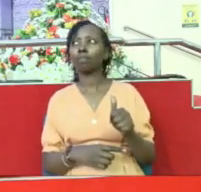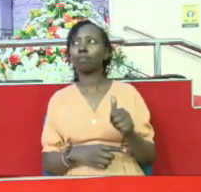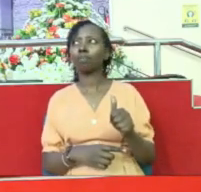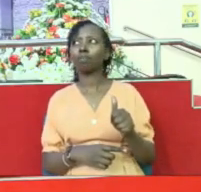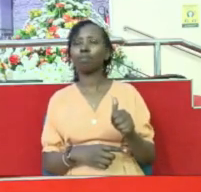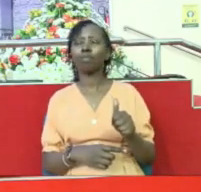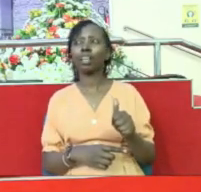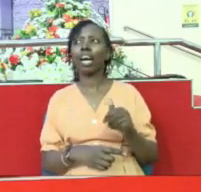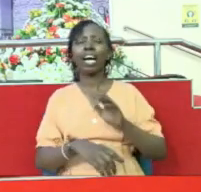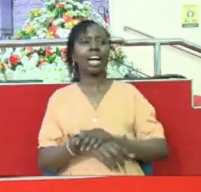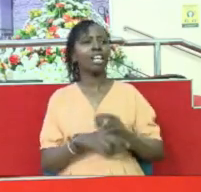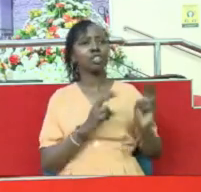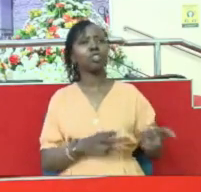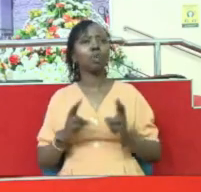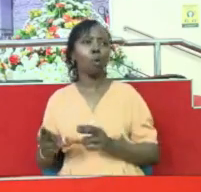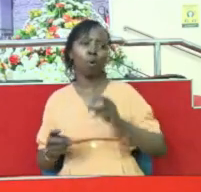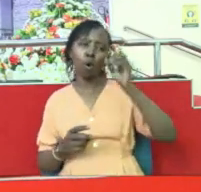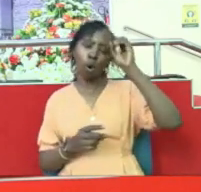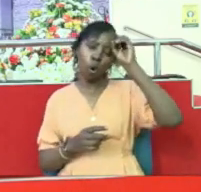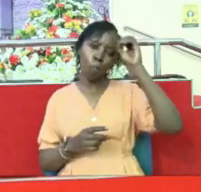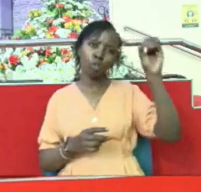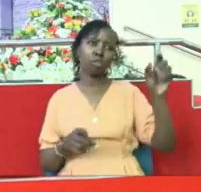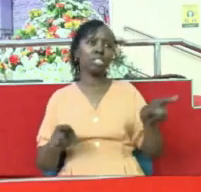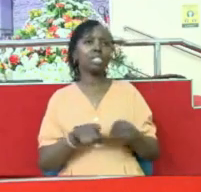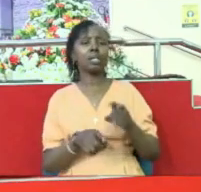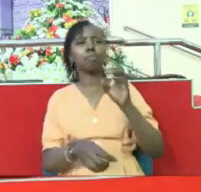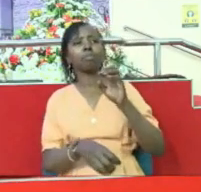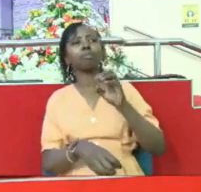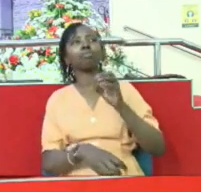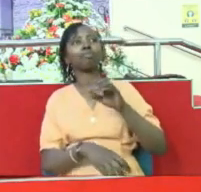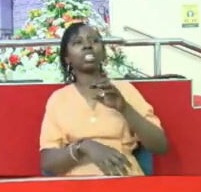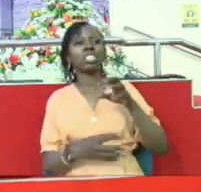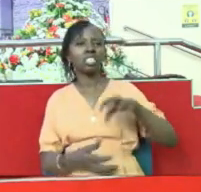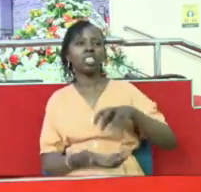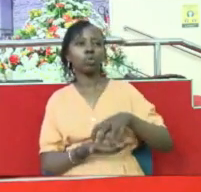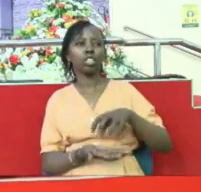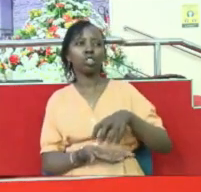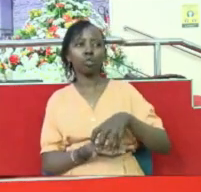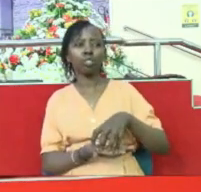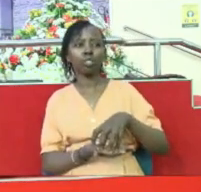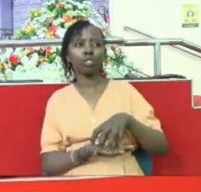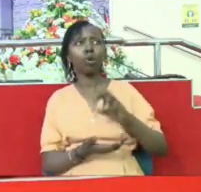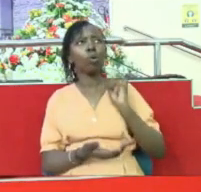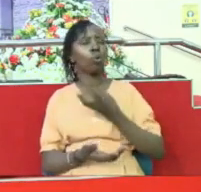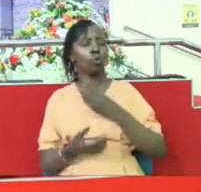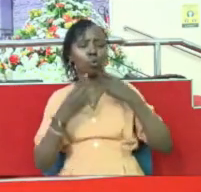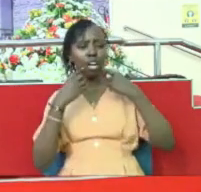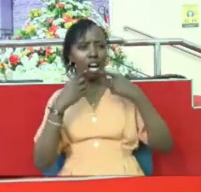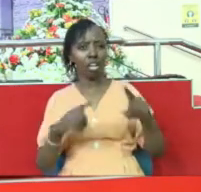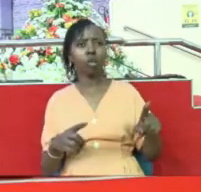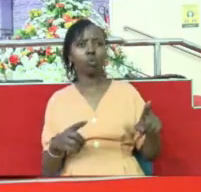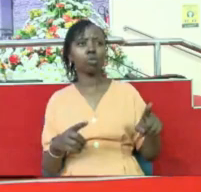people, watu, opportunities, nafasi, and situations. Nahali. We declared that. Tukatangaza. But it is after I had gotten